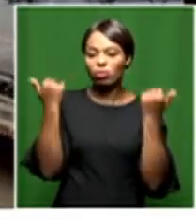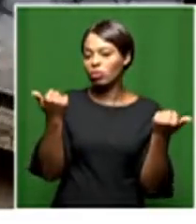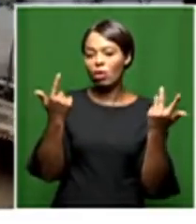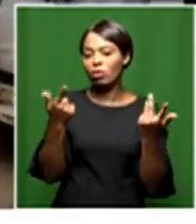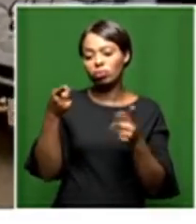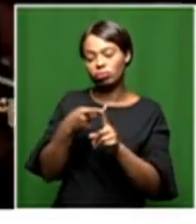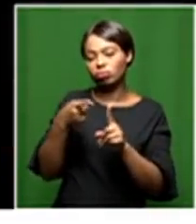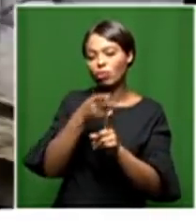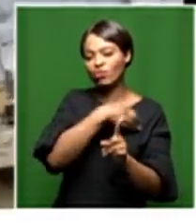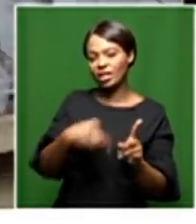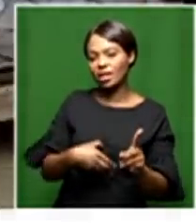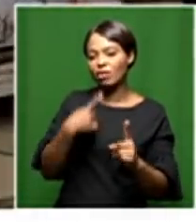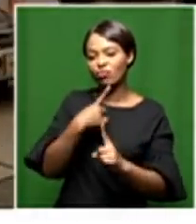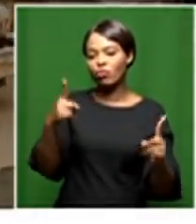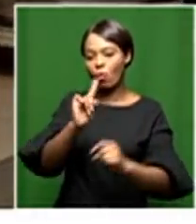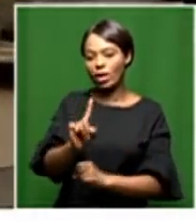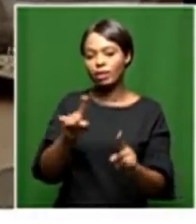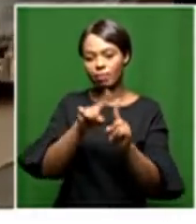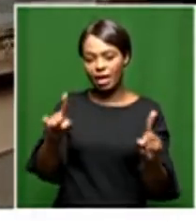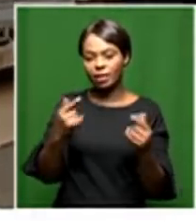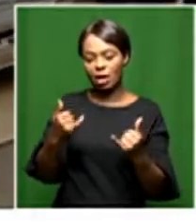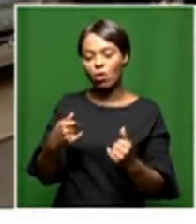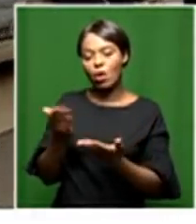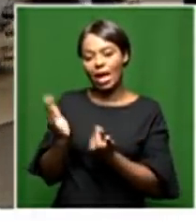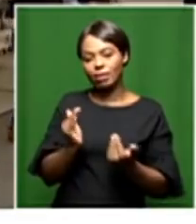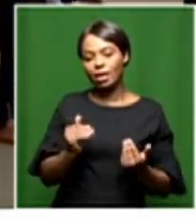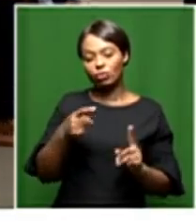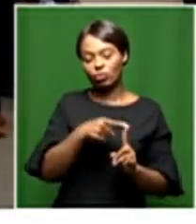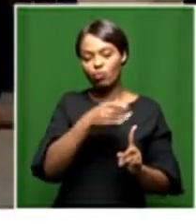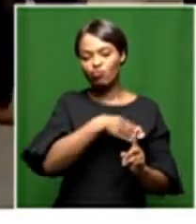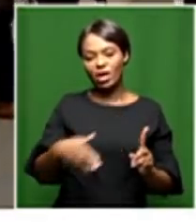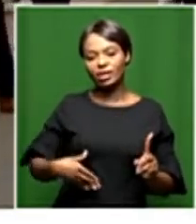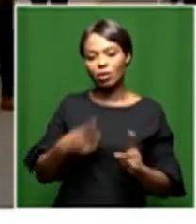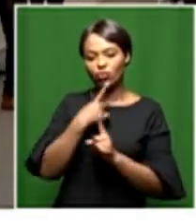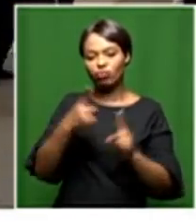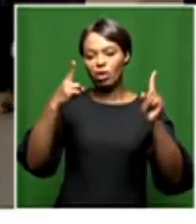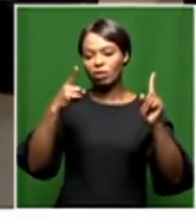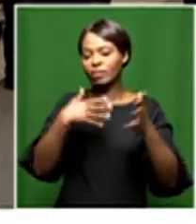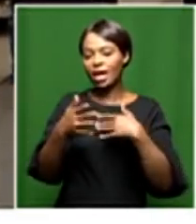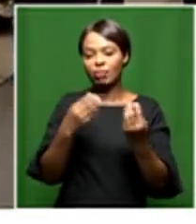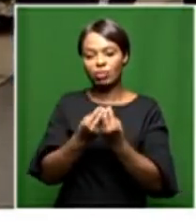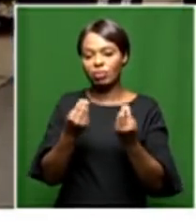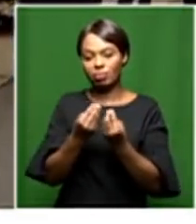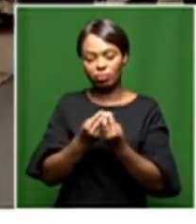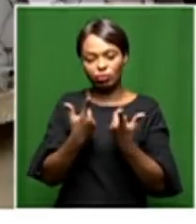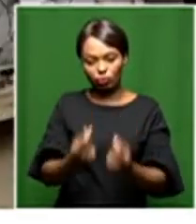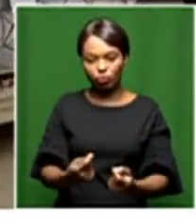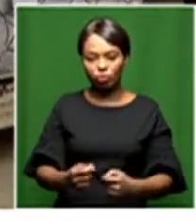to be, but what we did get is that they are still going to exercise a lot of caution in whatever actions that they are going to